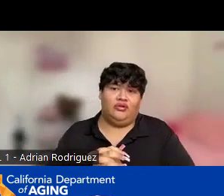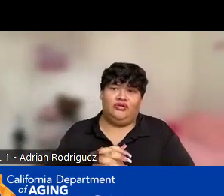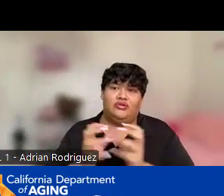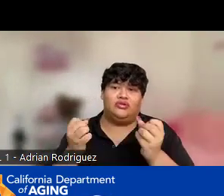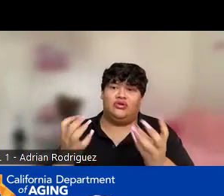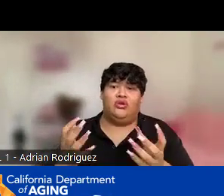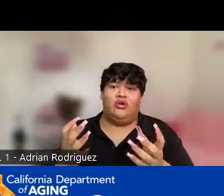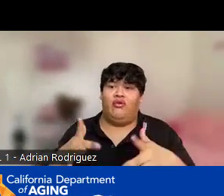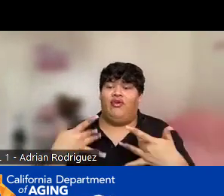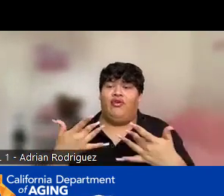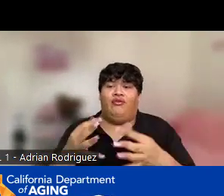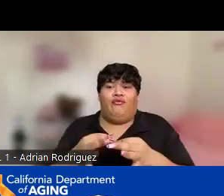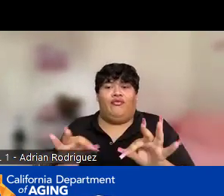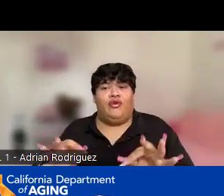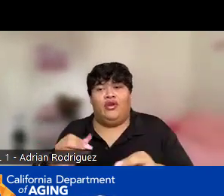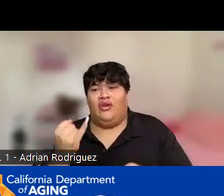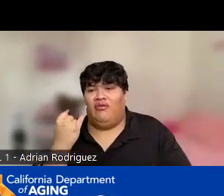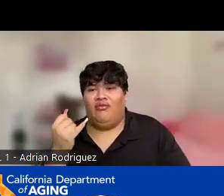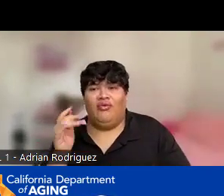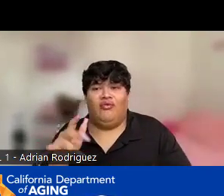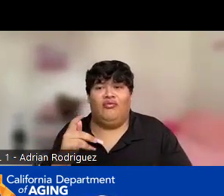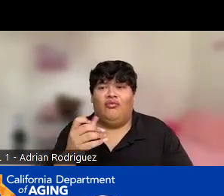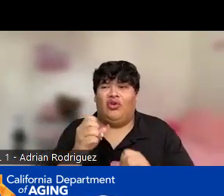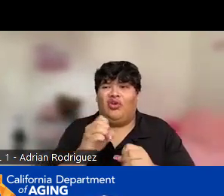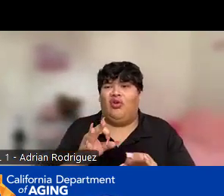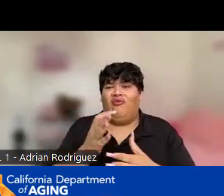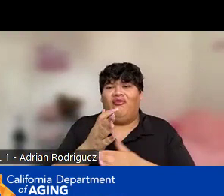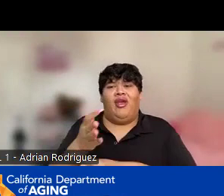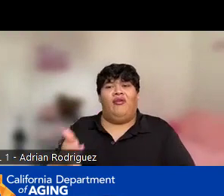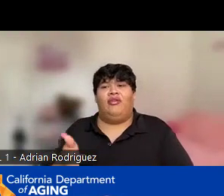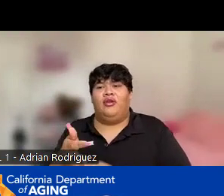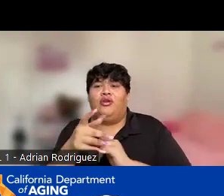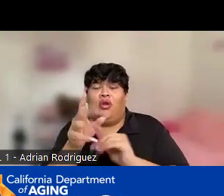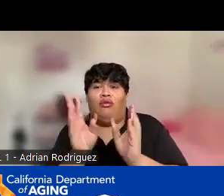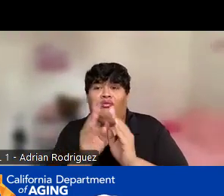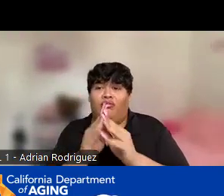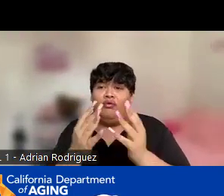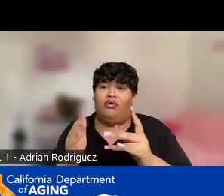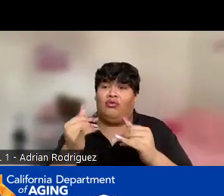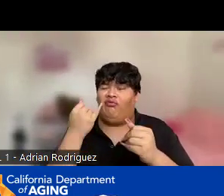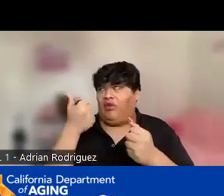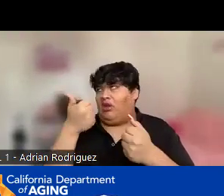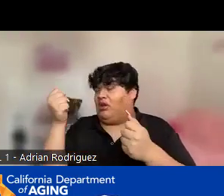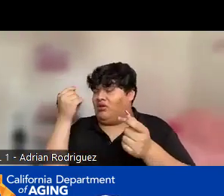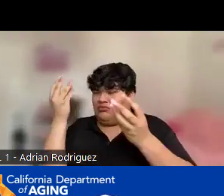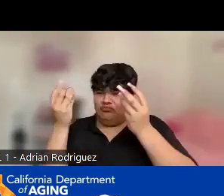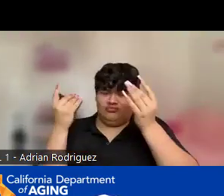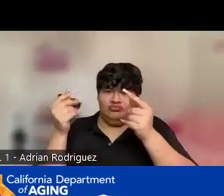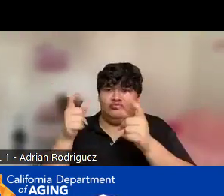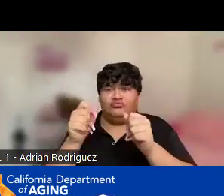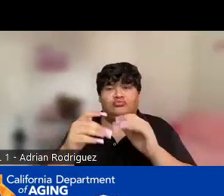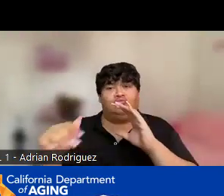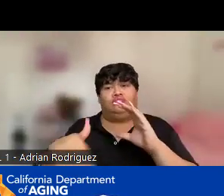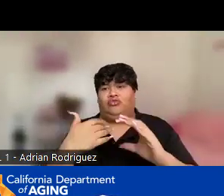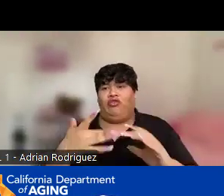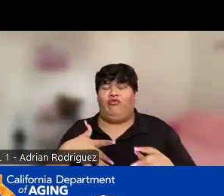So feel free if after you get off out of this meeting, if something comes to you, feel free to email